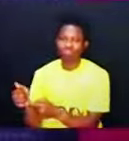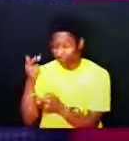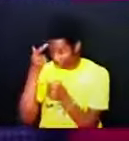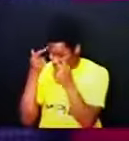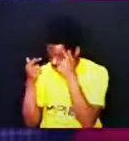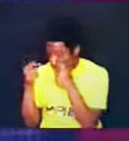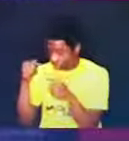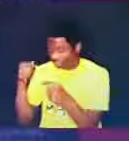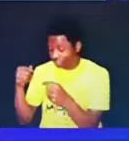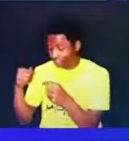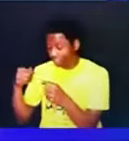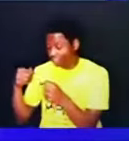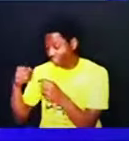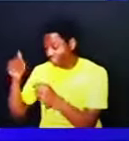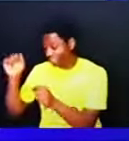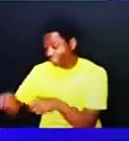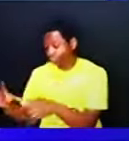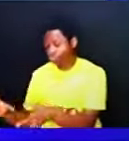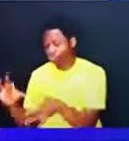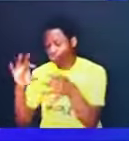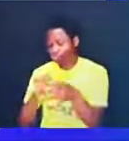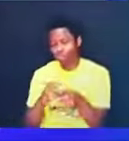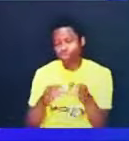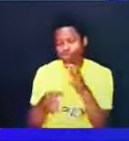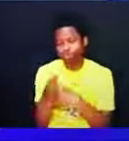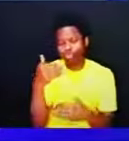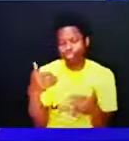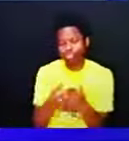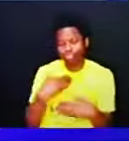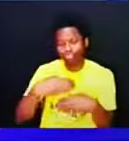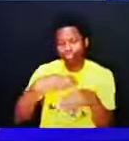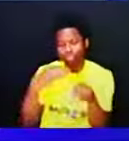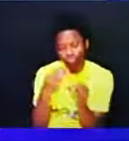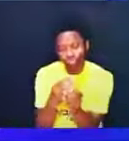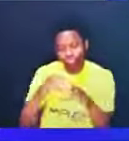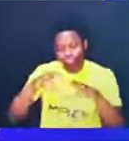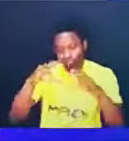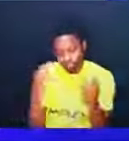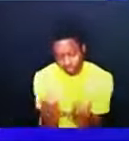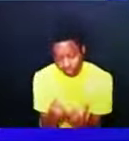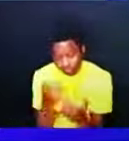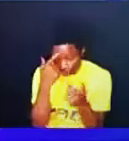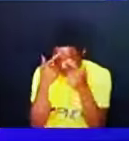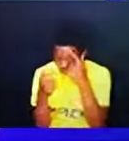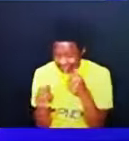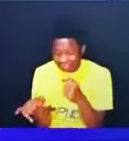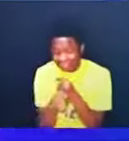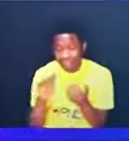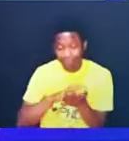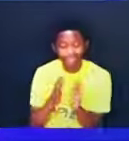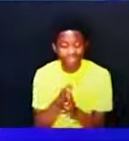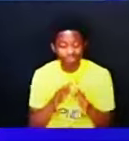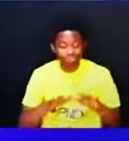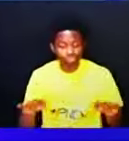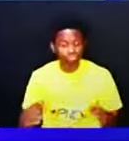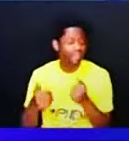new community. Children of Abraham through faith in Jesus